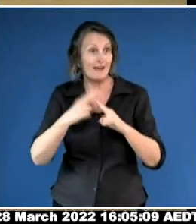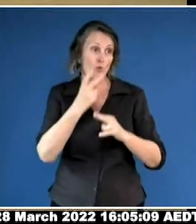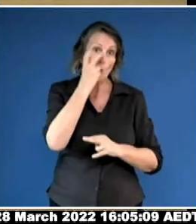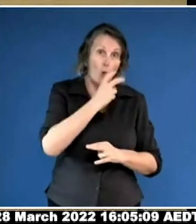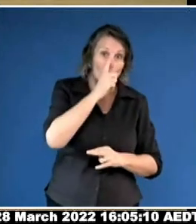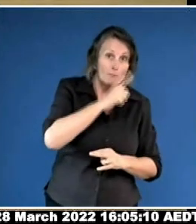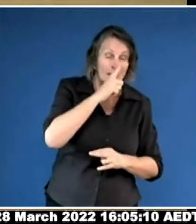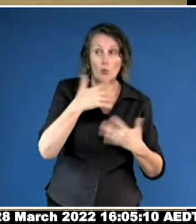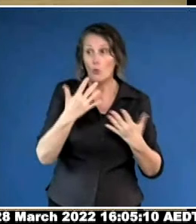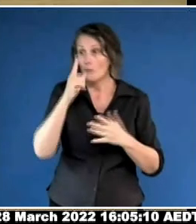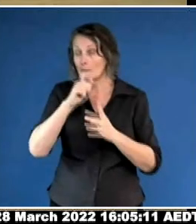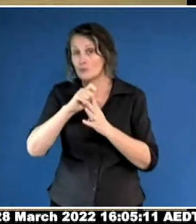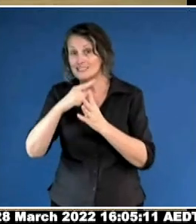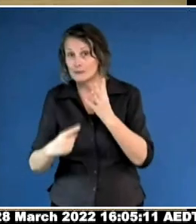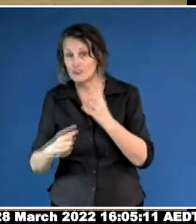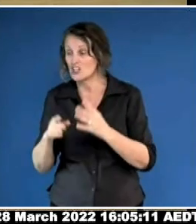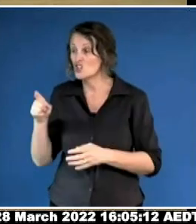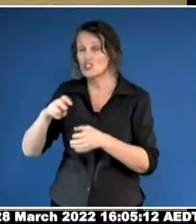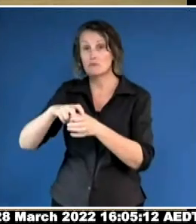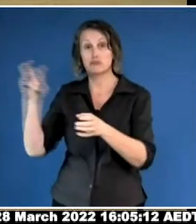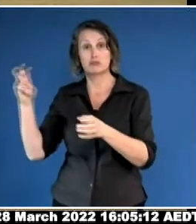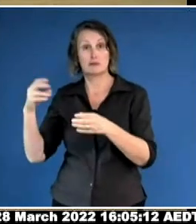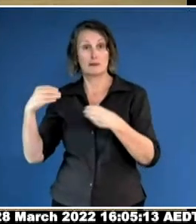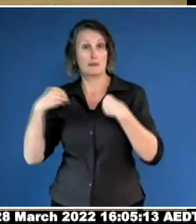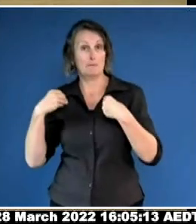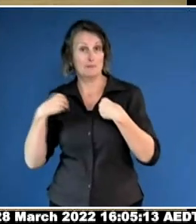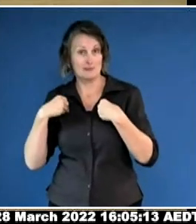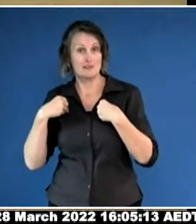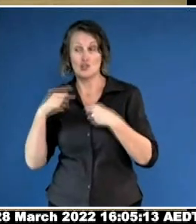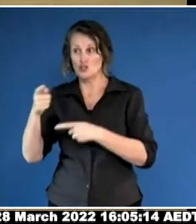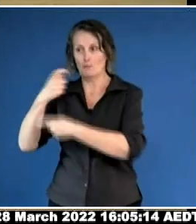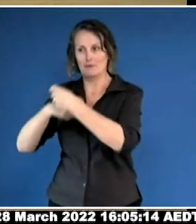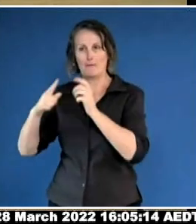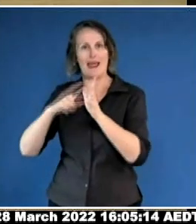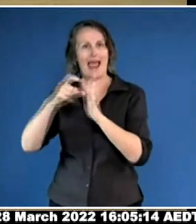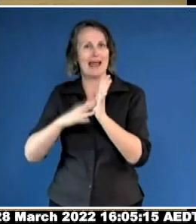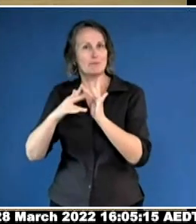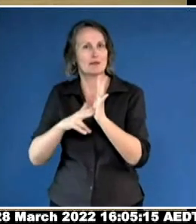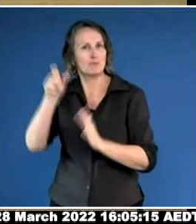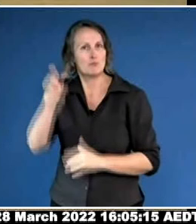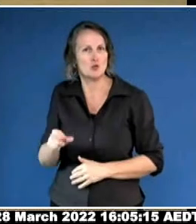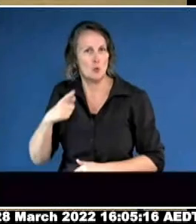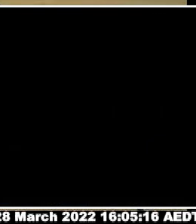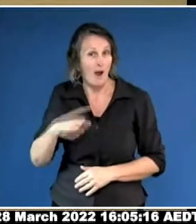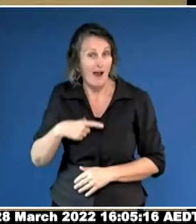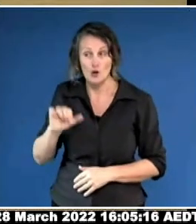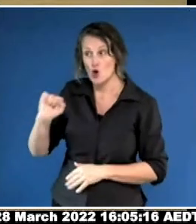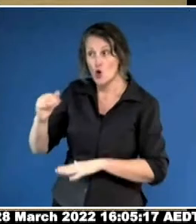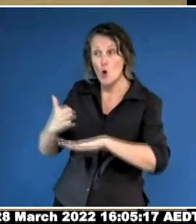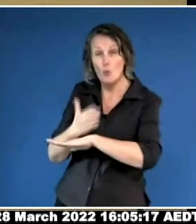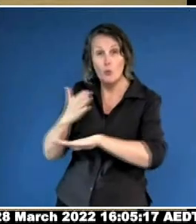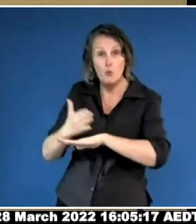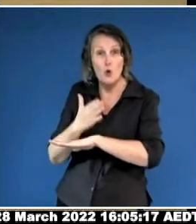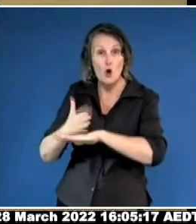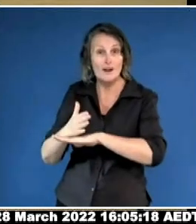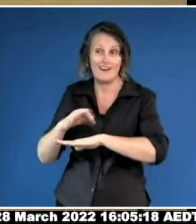persons with disability. She's leaving the company and going to an administrative role because she keeps getting rosters where a high proportion of her